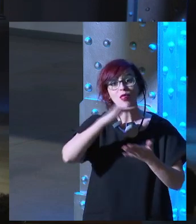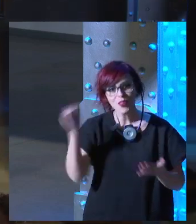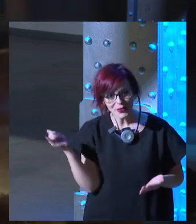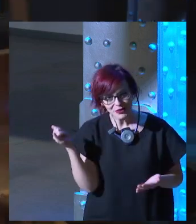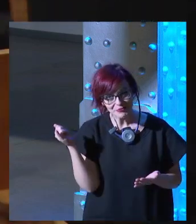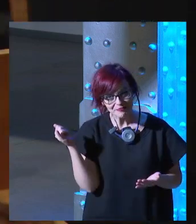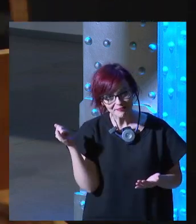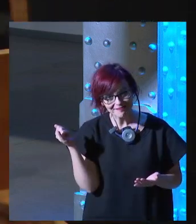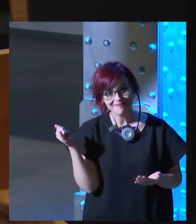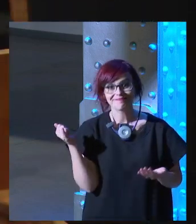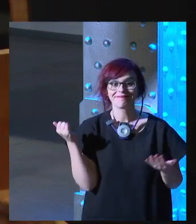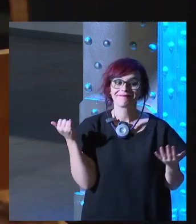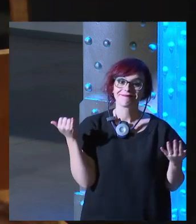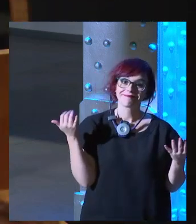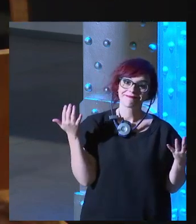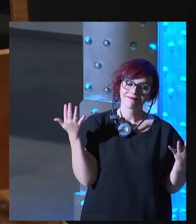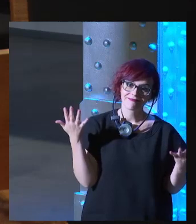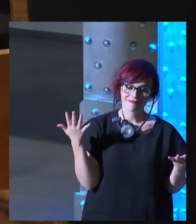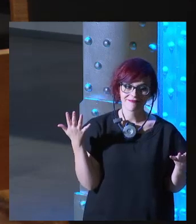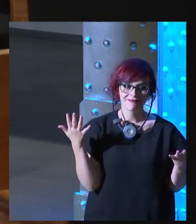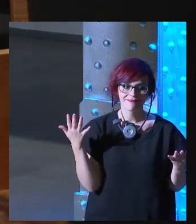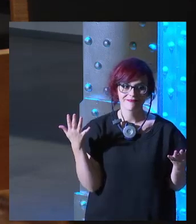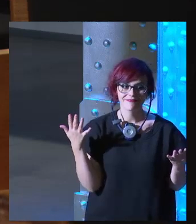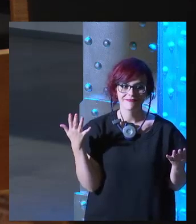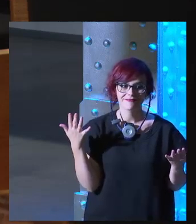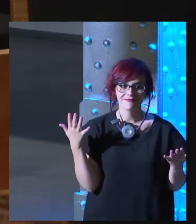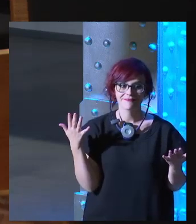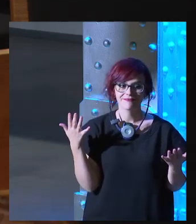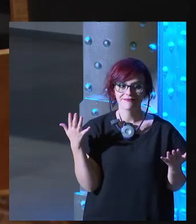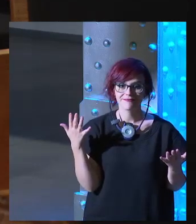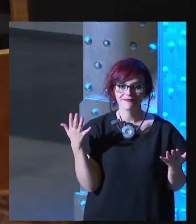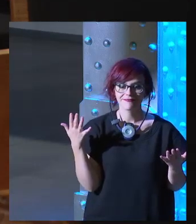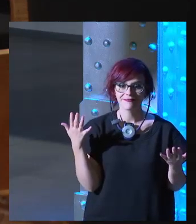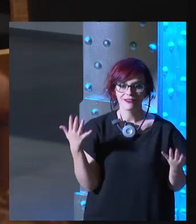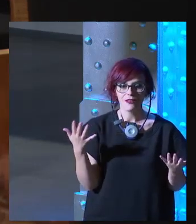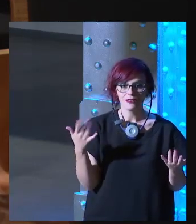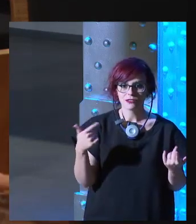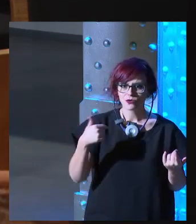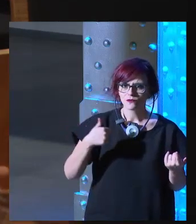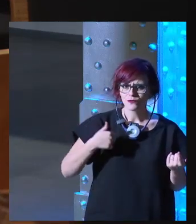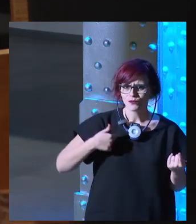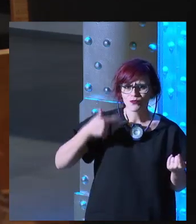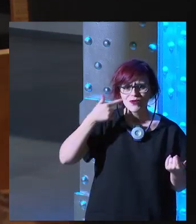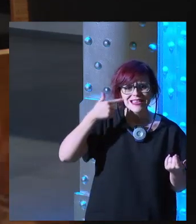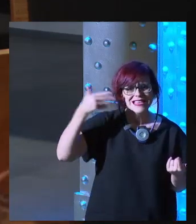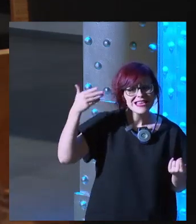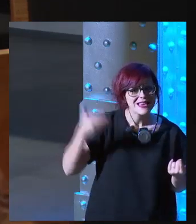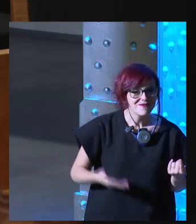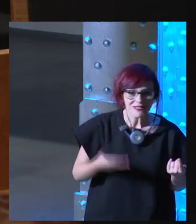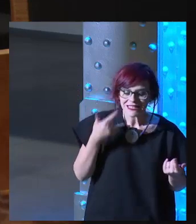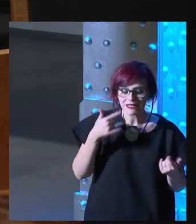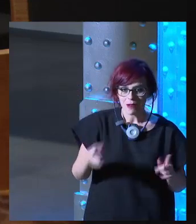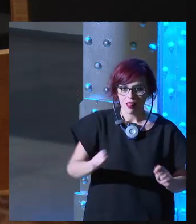name. So, that was really important for me, that book. And there you have like a